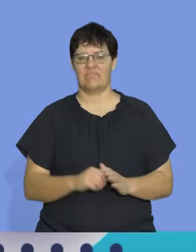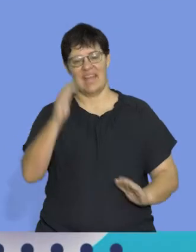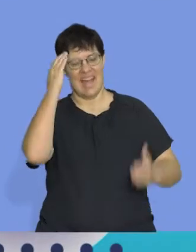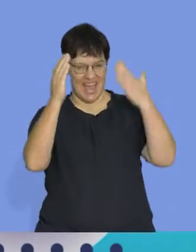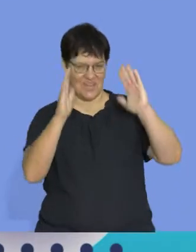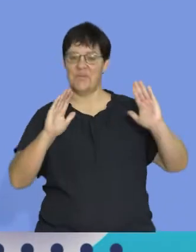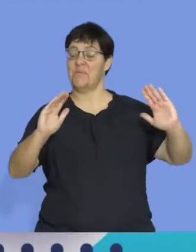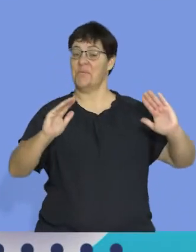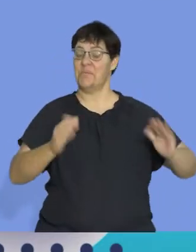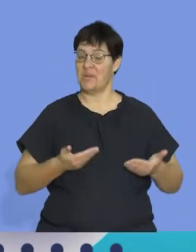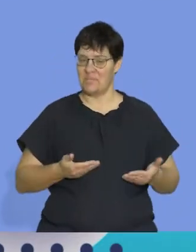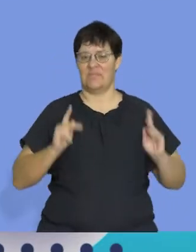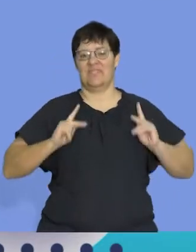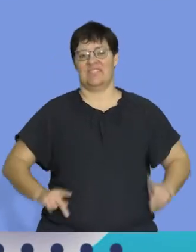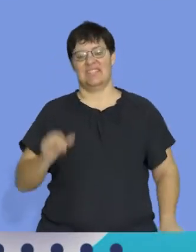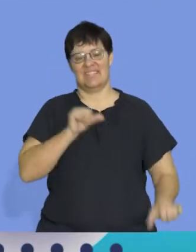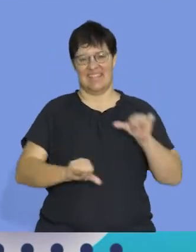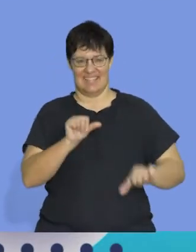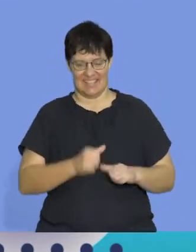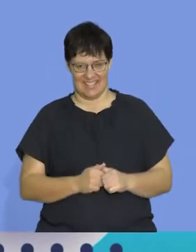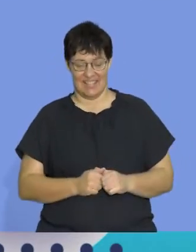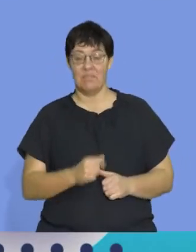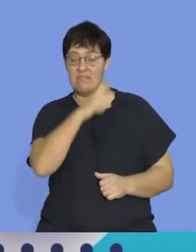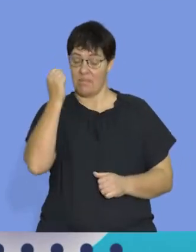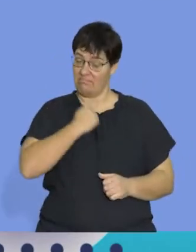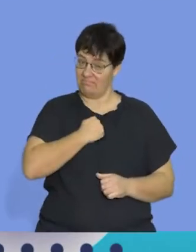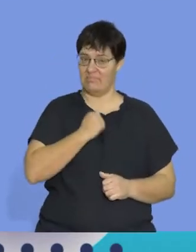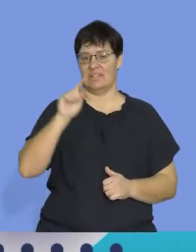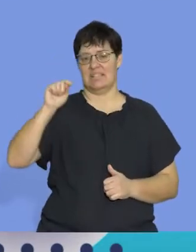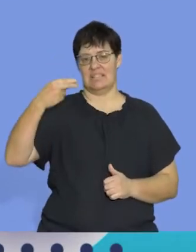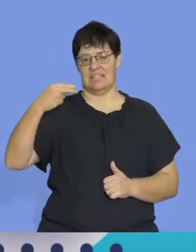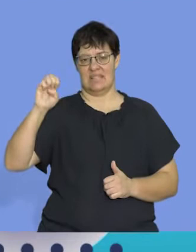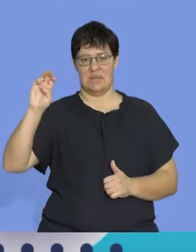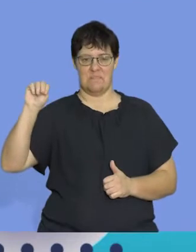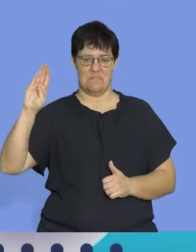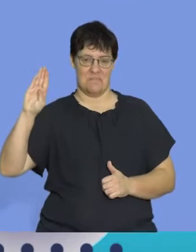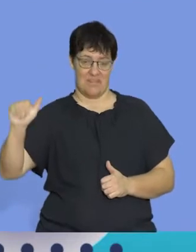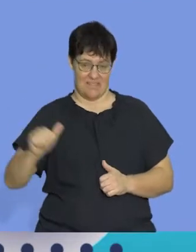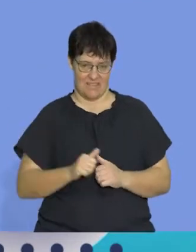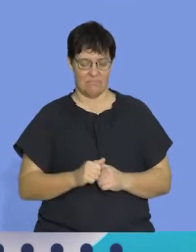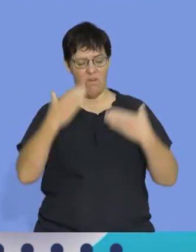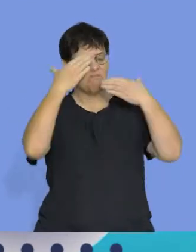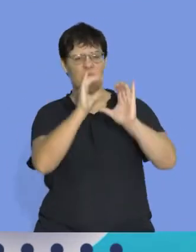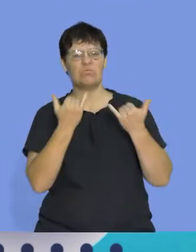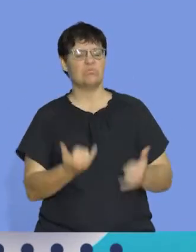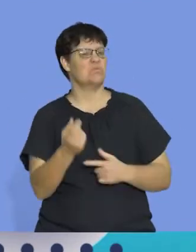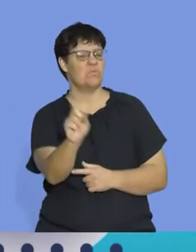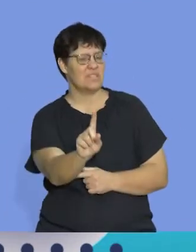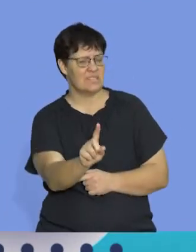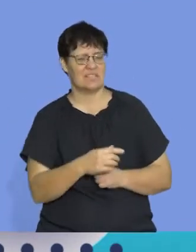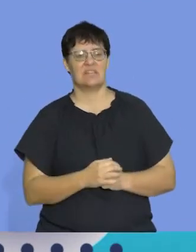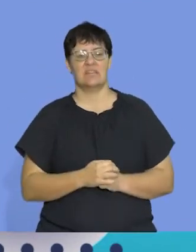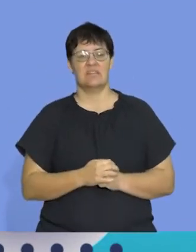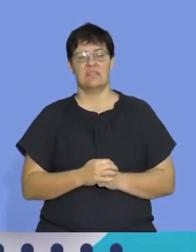Hello and welcome to our physical sciences session. My name is Temba. Today we are focusing our attention on energy